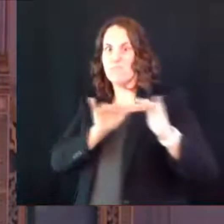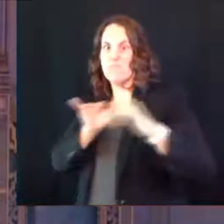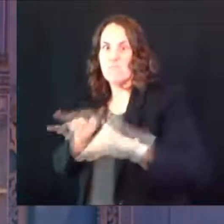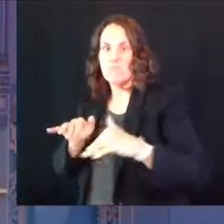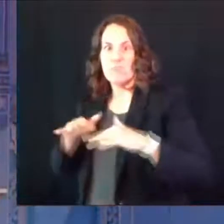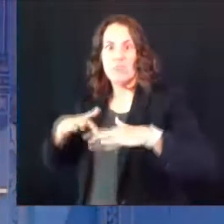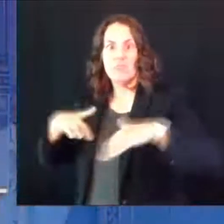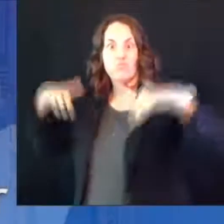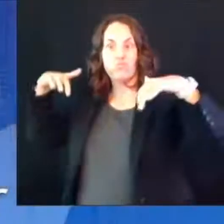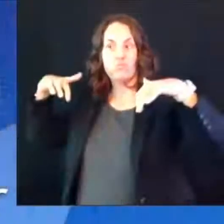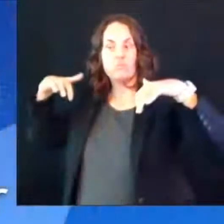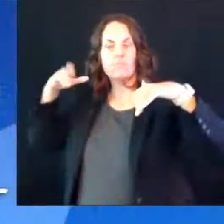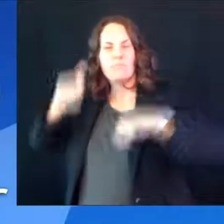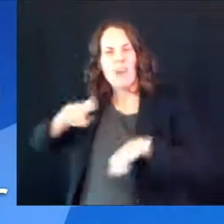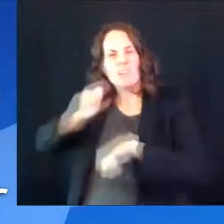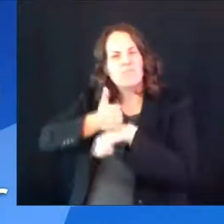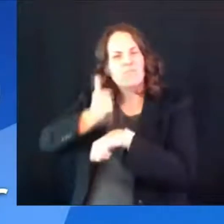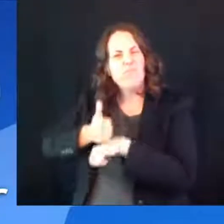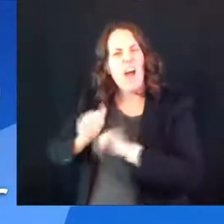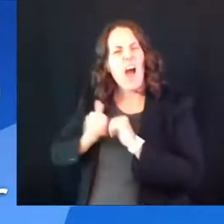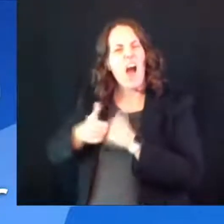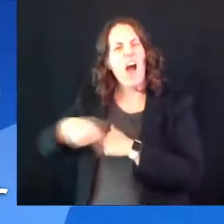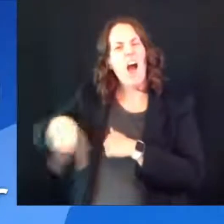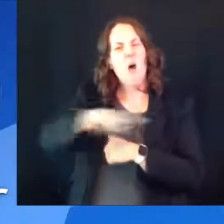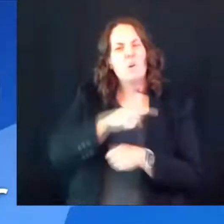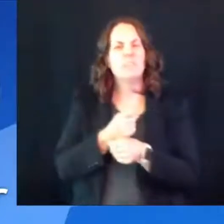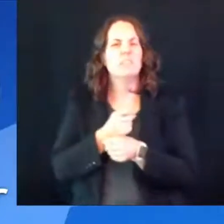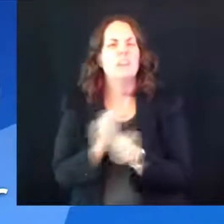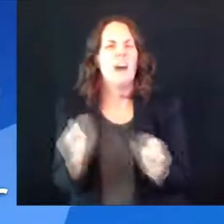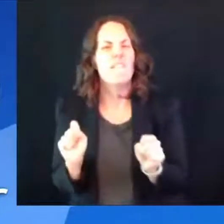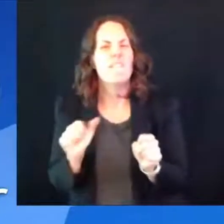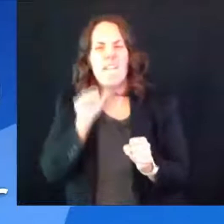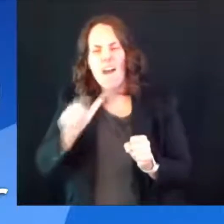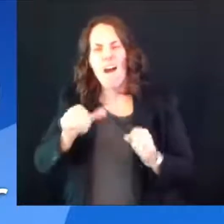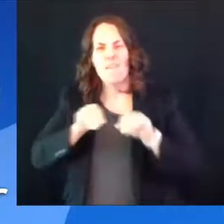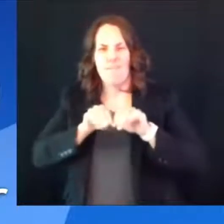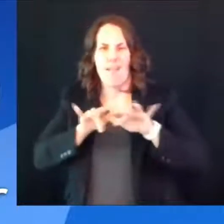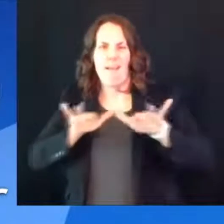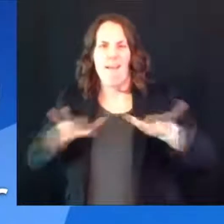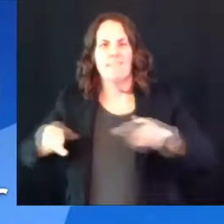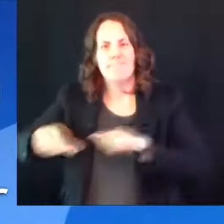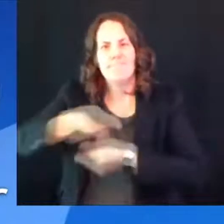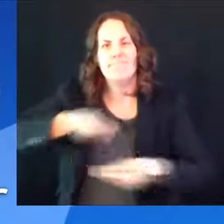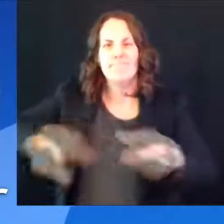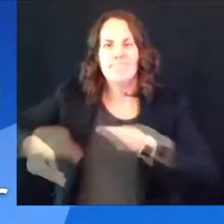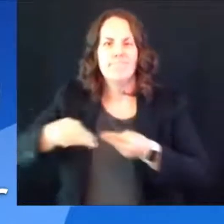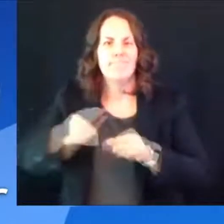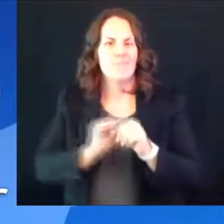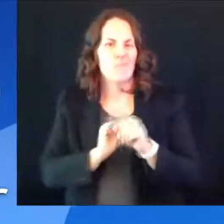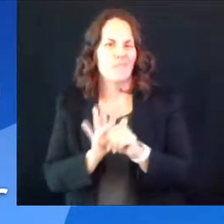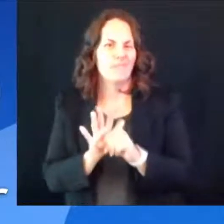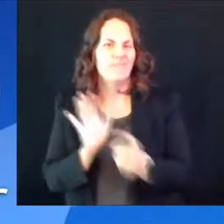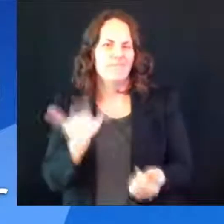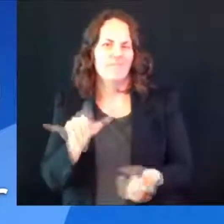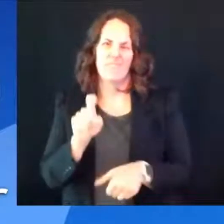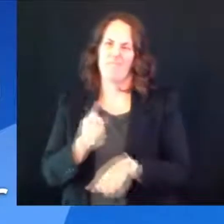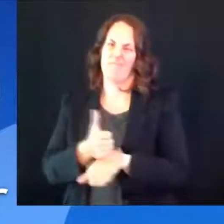All right, and the next question will go to John Nicer, NBC 26. Jonathan?